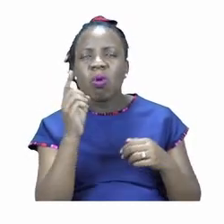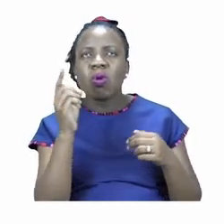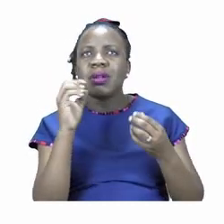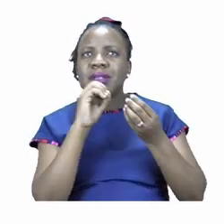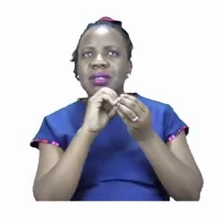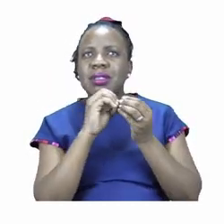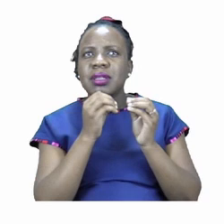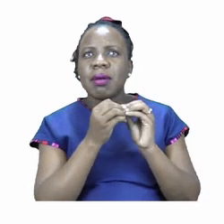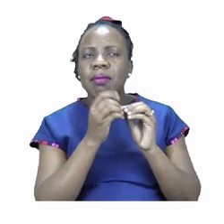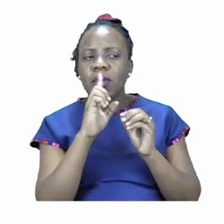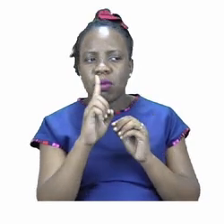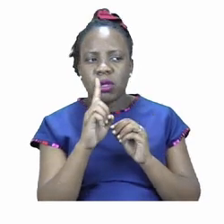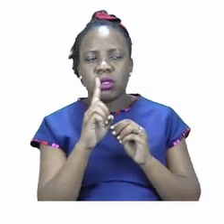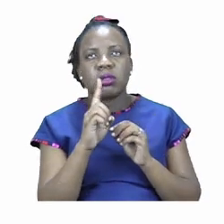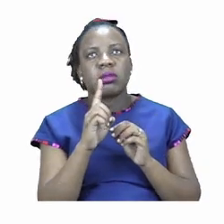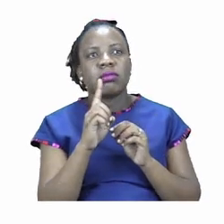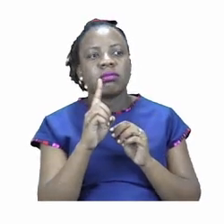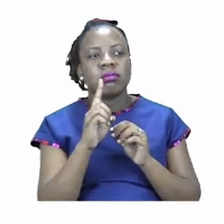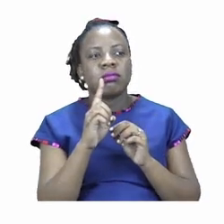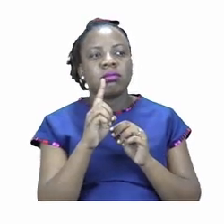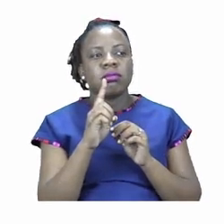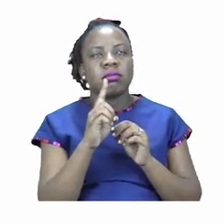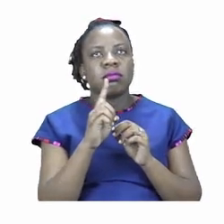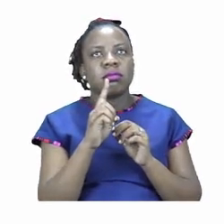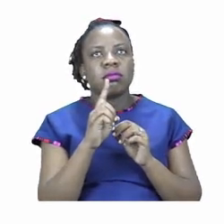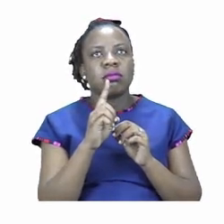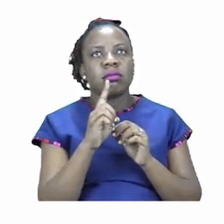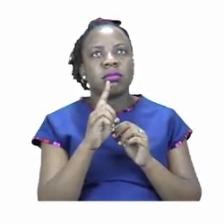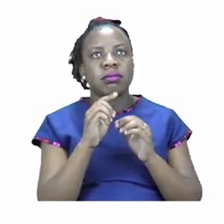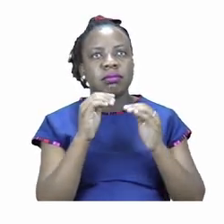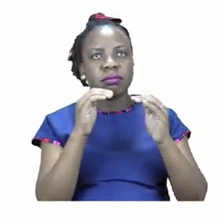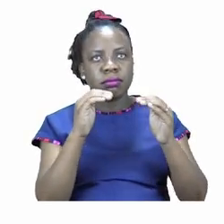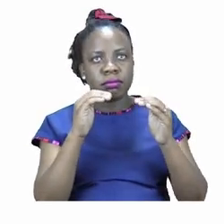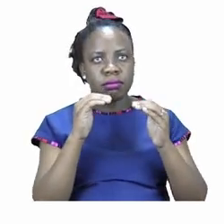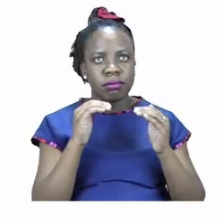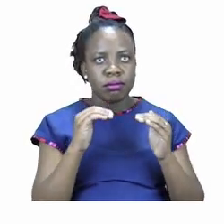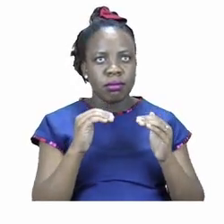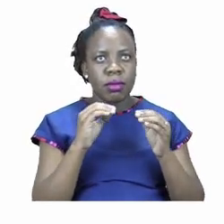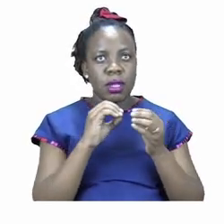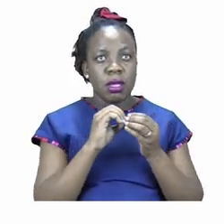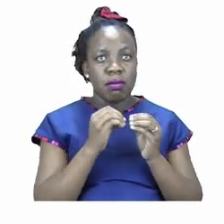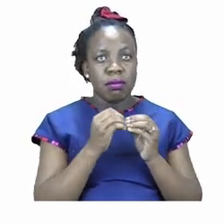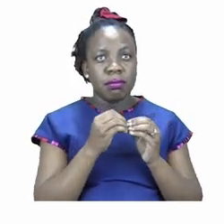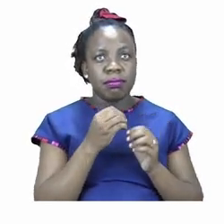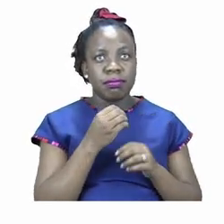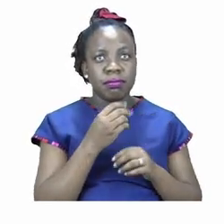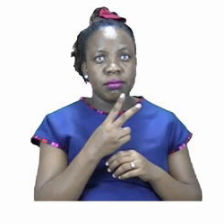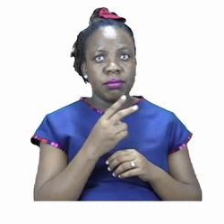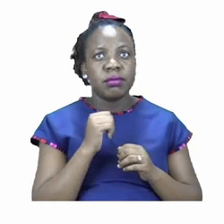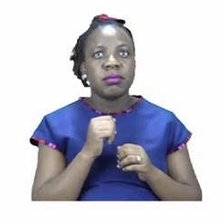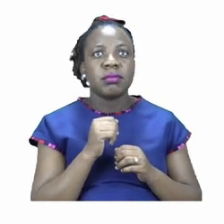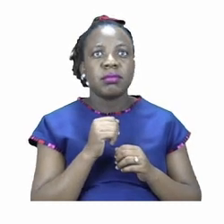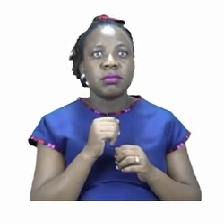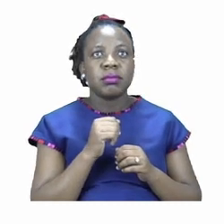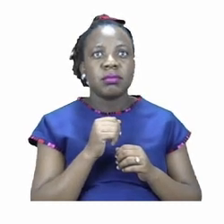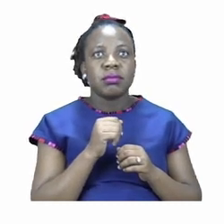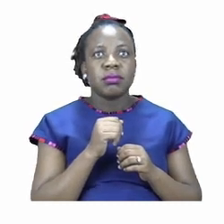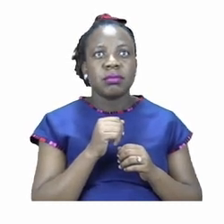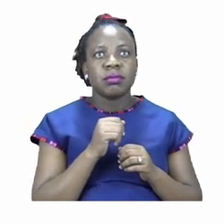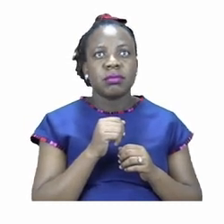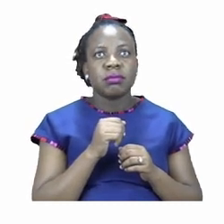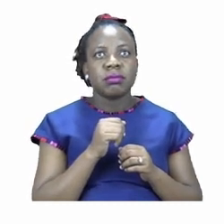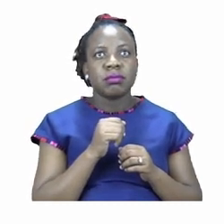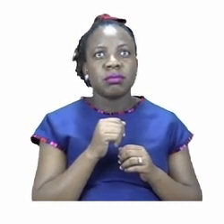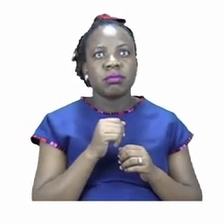the number you see. For number 2, we are going to choose a unit to measure the weight of each